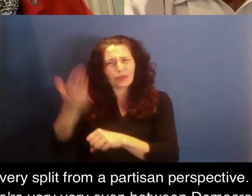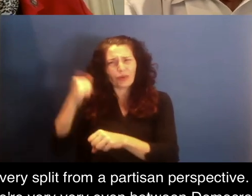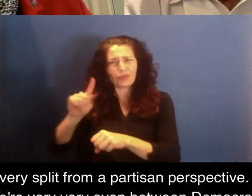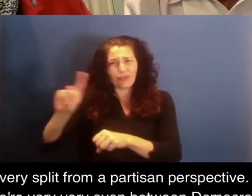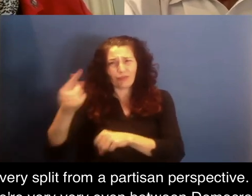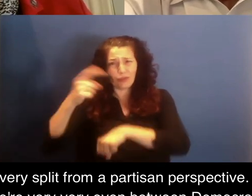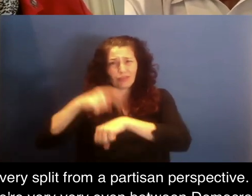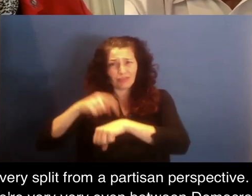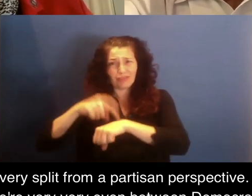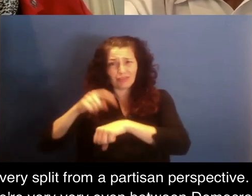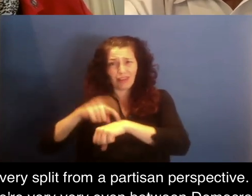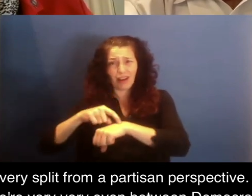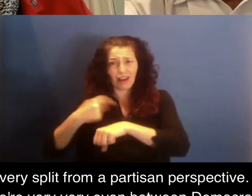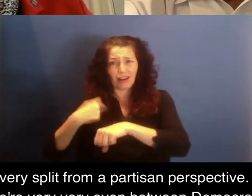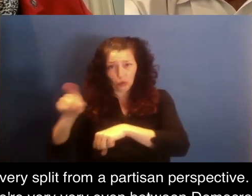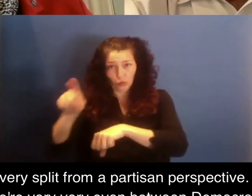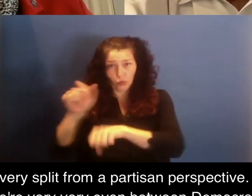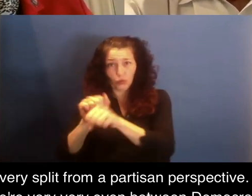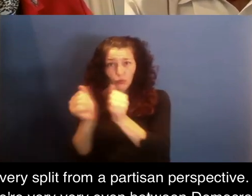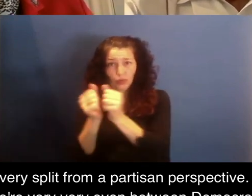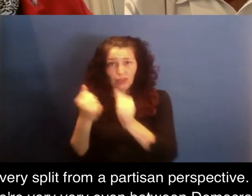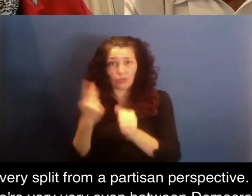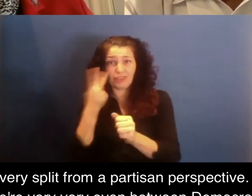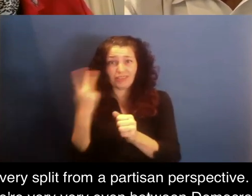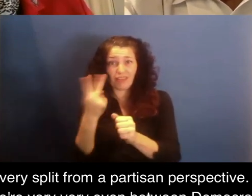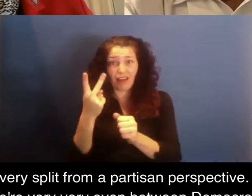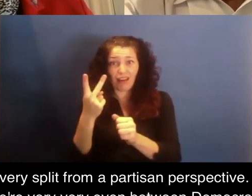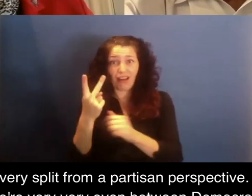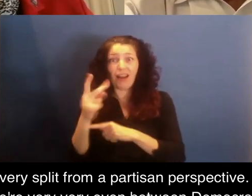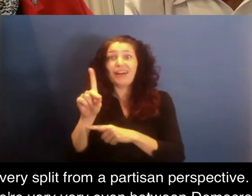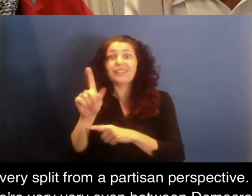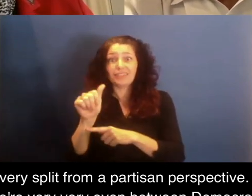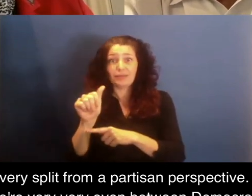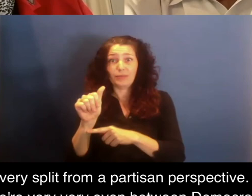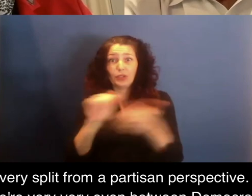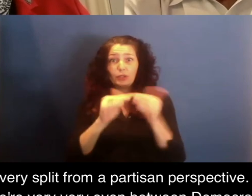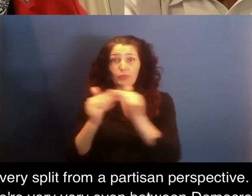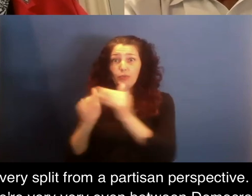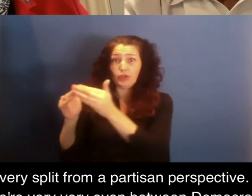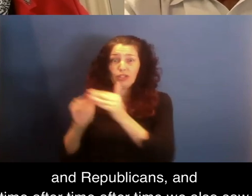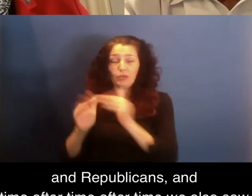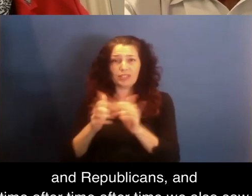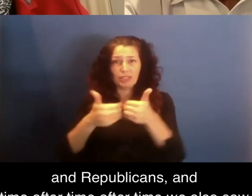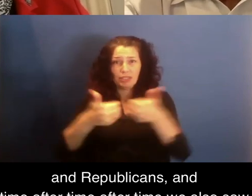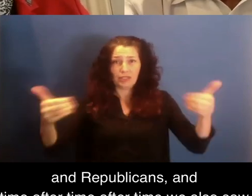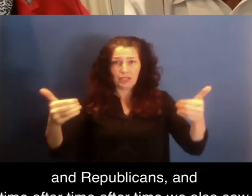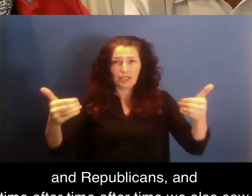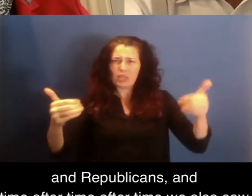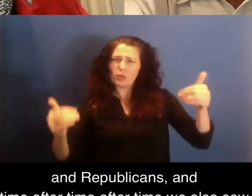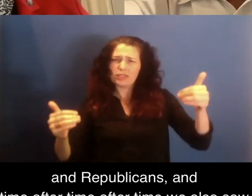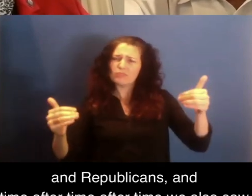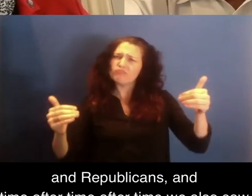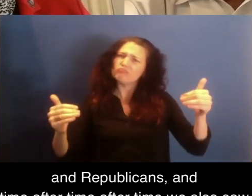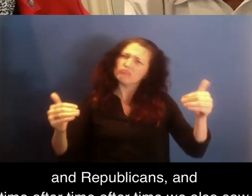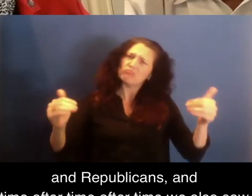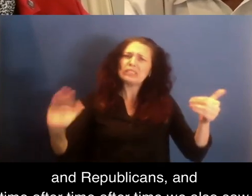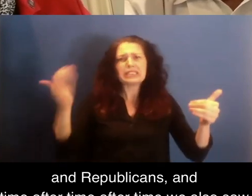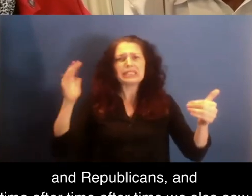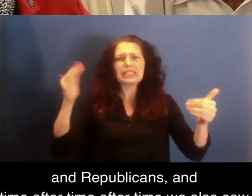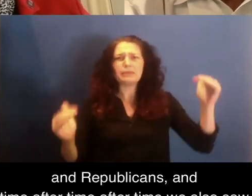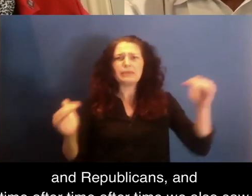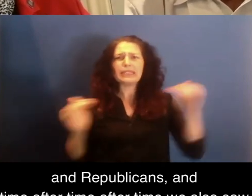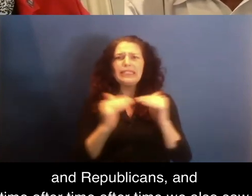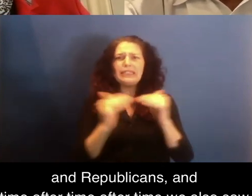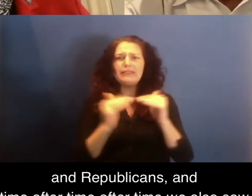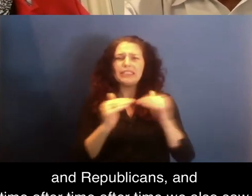from a partisan perspective where very, um, very even between Democrats and Republicans, time after time,